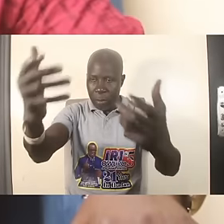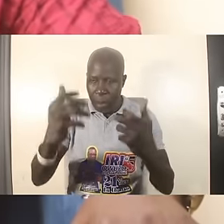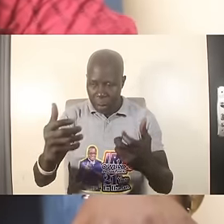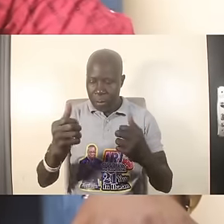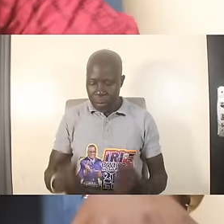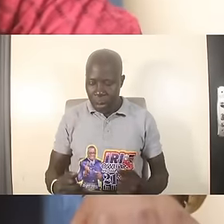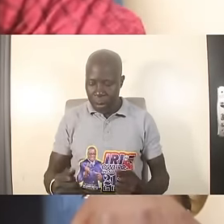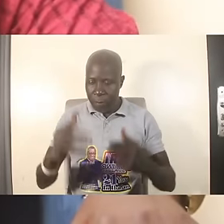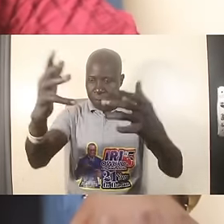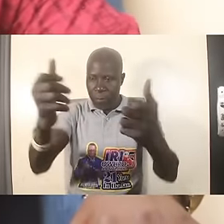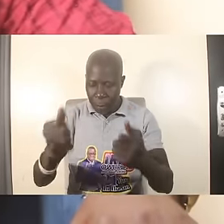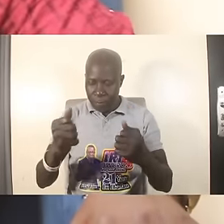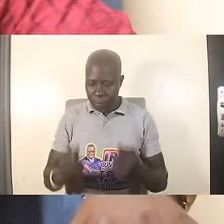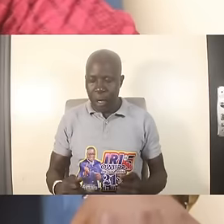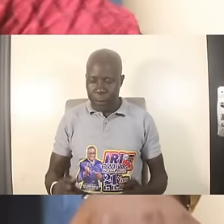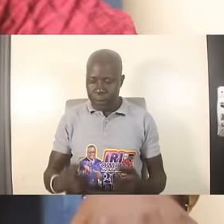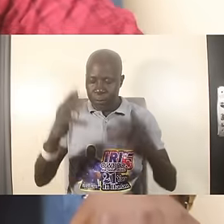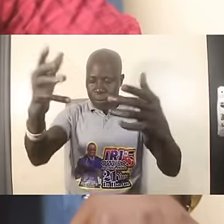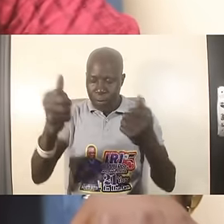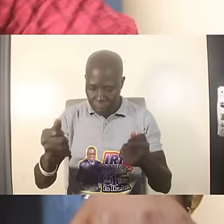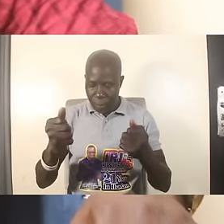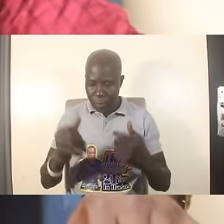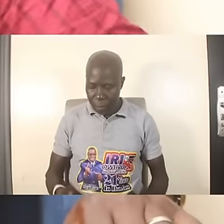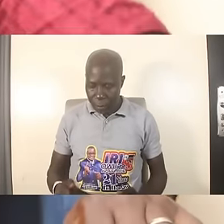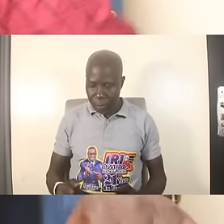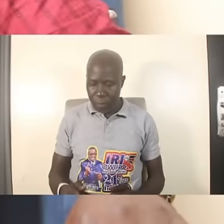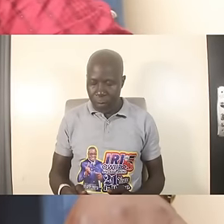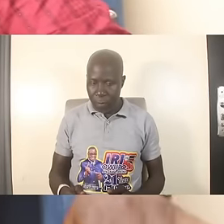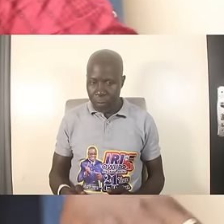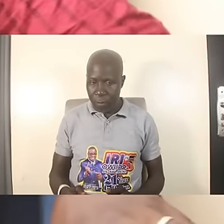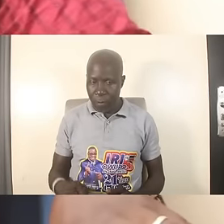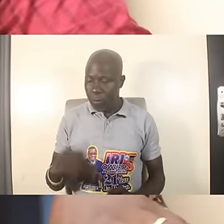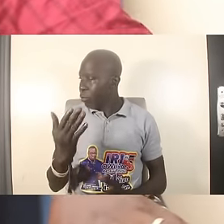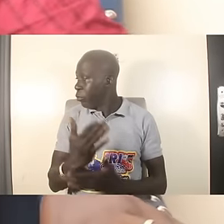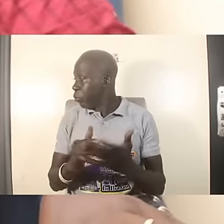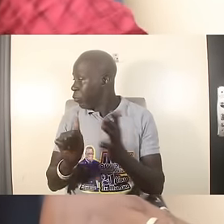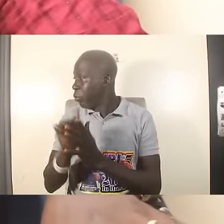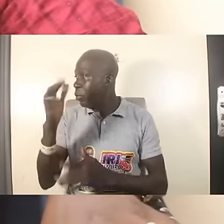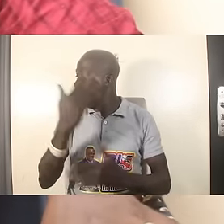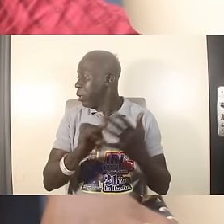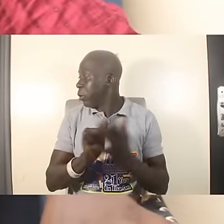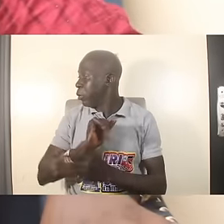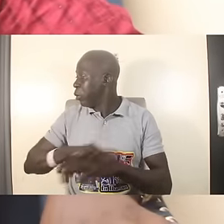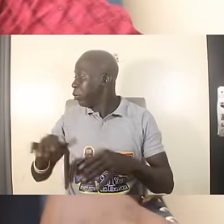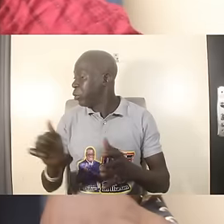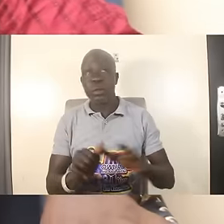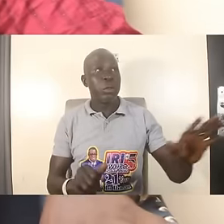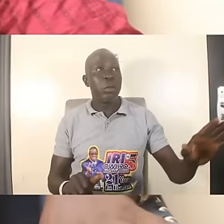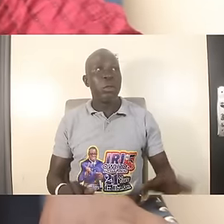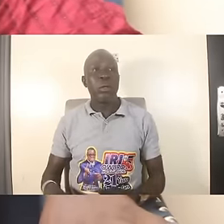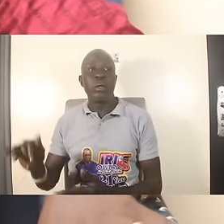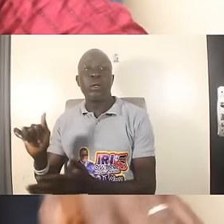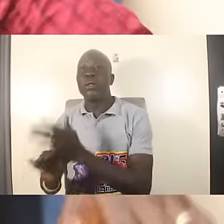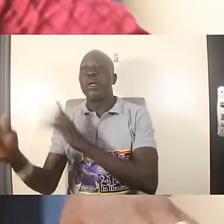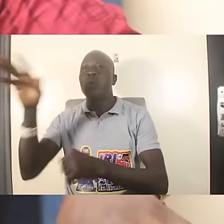Barbara Amen. Barbara Amen. Barbara Amen. Barbara Amen. Barbara Amen. Barbara Amen. There is a power you cannot grab.